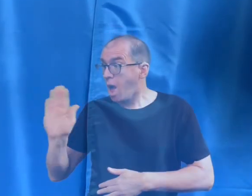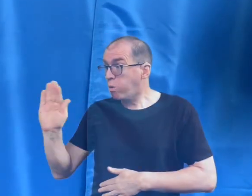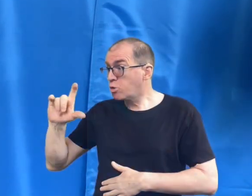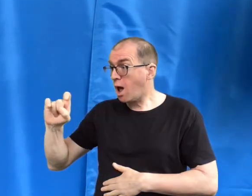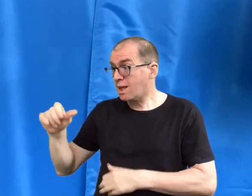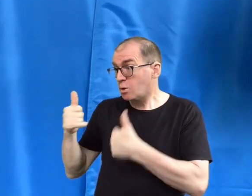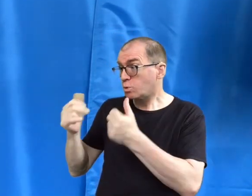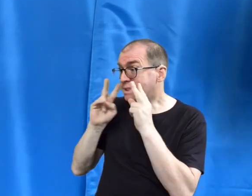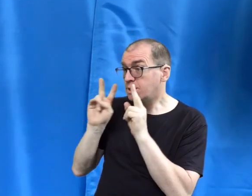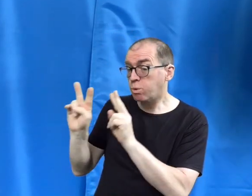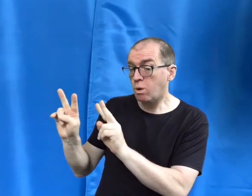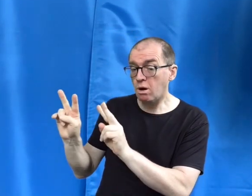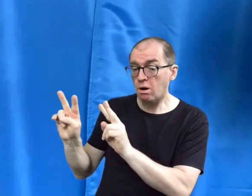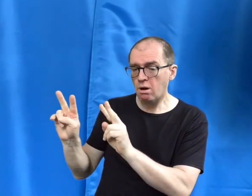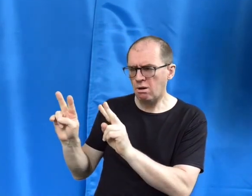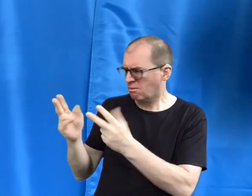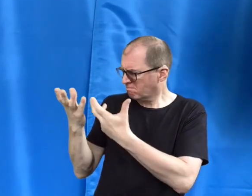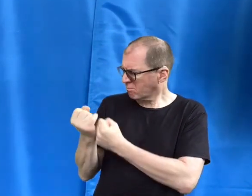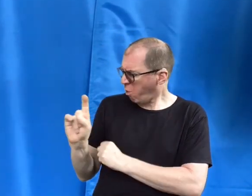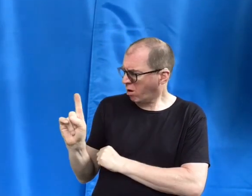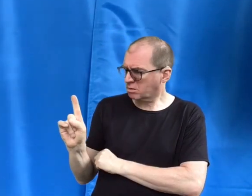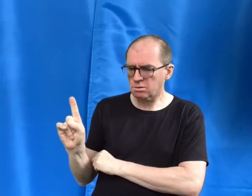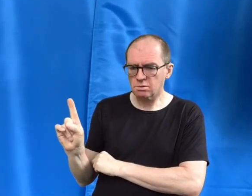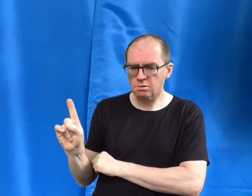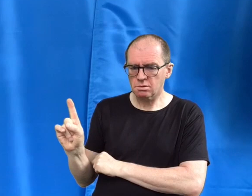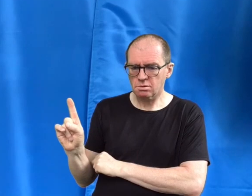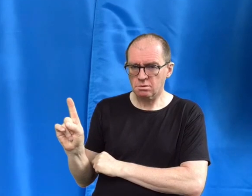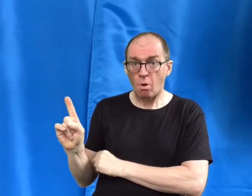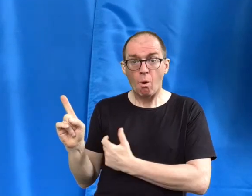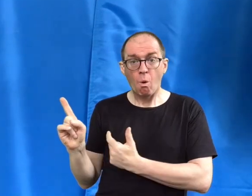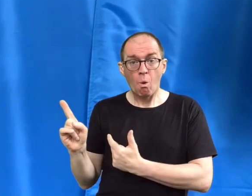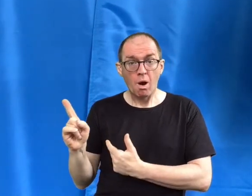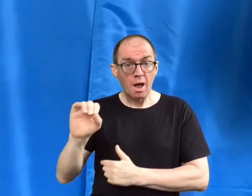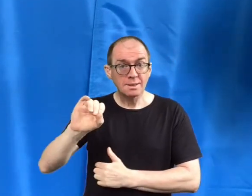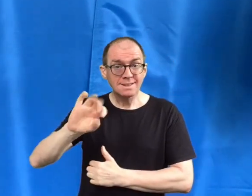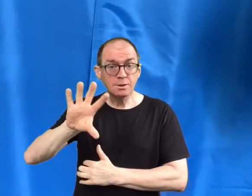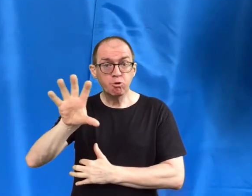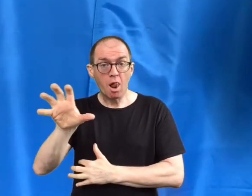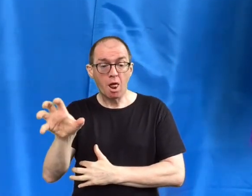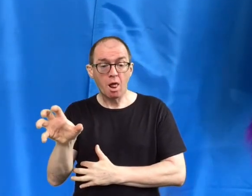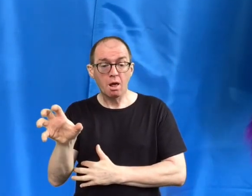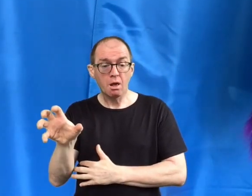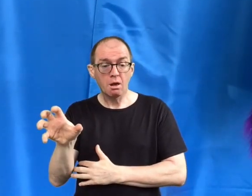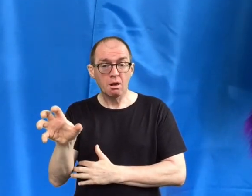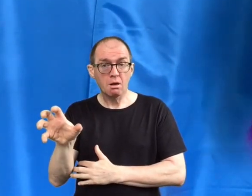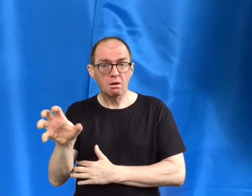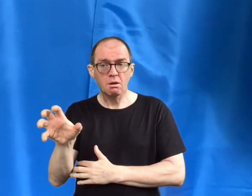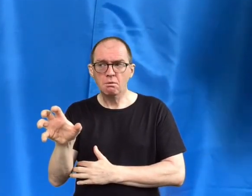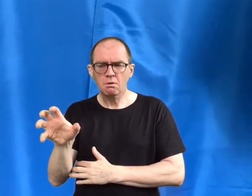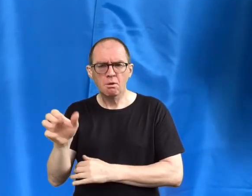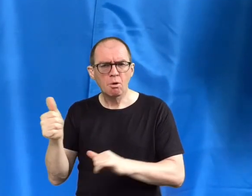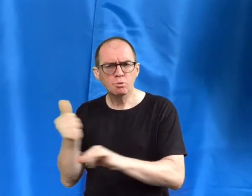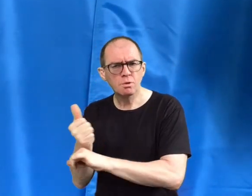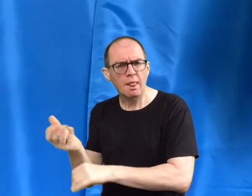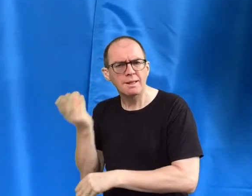Hi, Charlie. Good to see you. What have you got there? A seashell? And